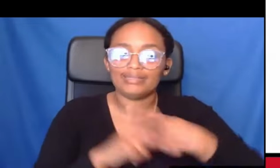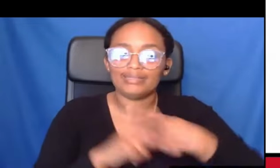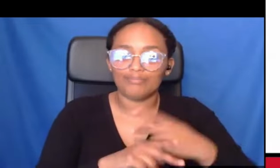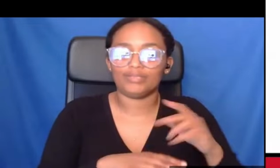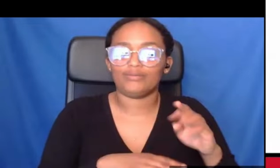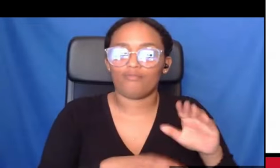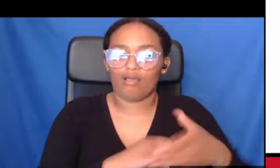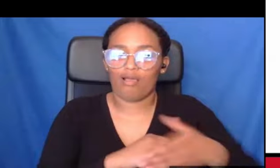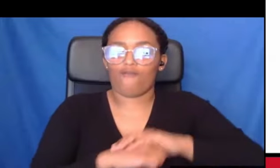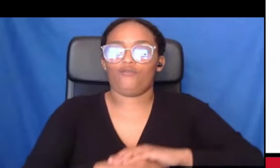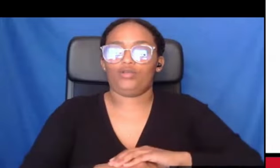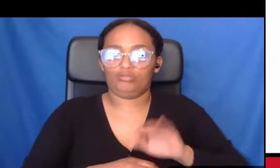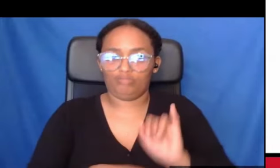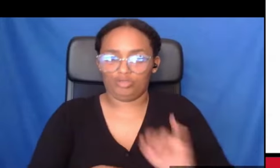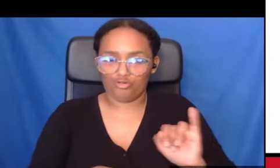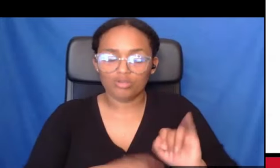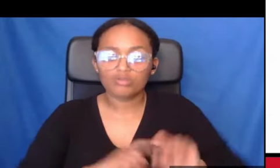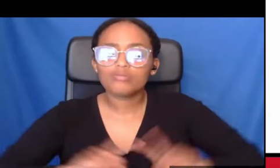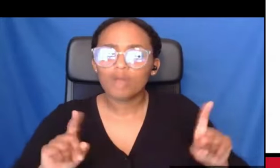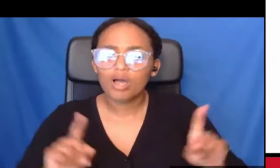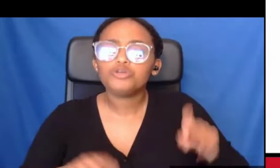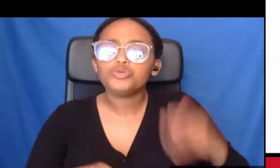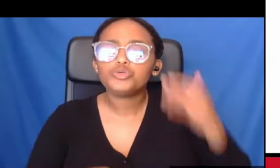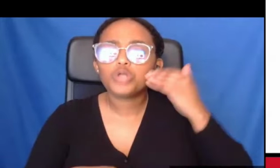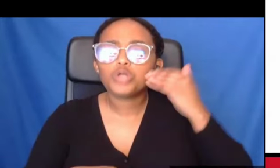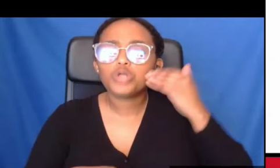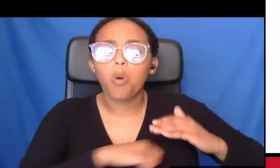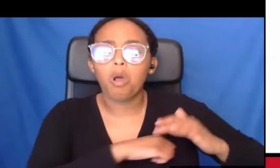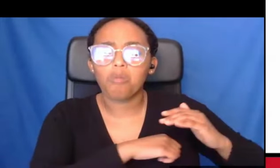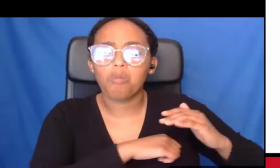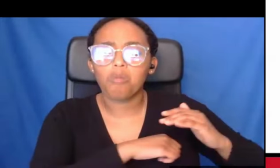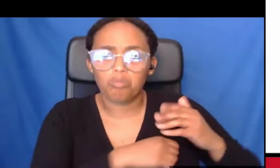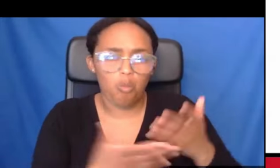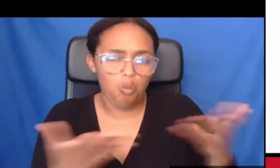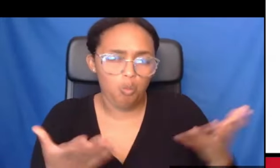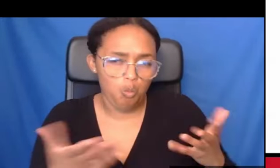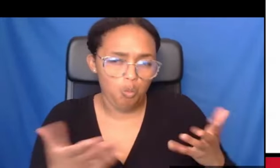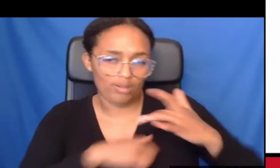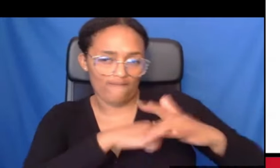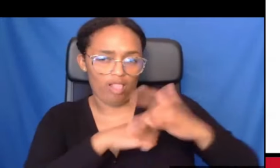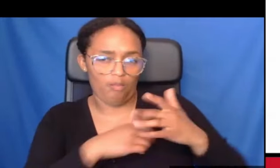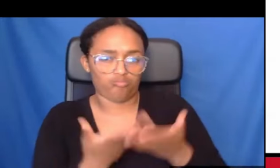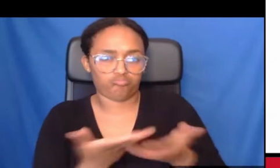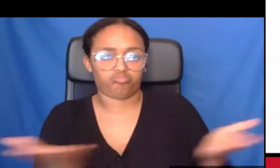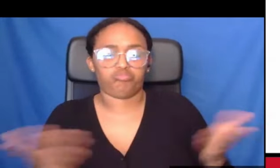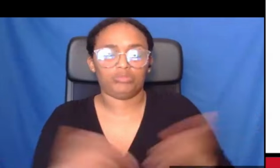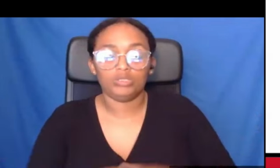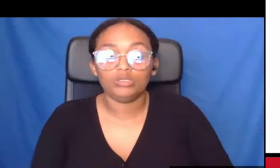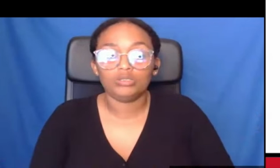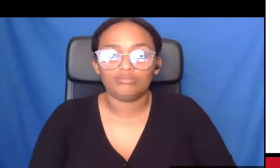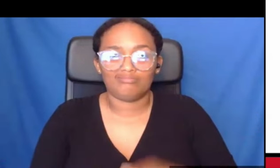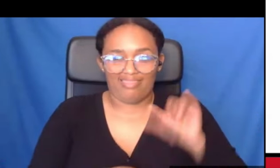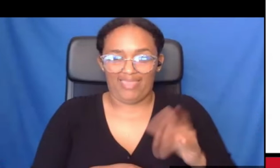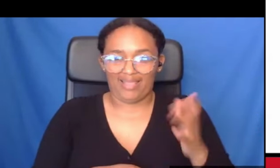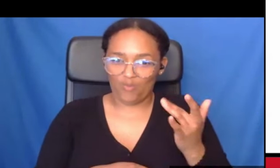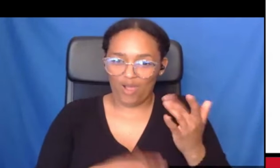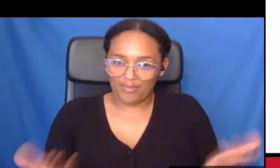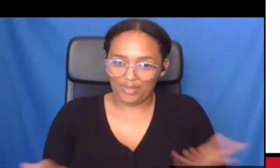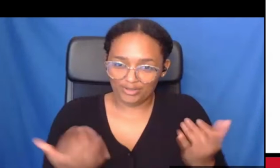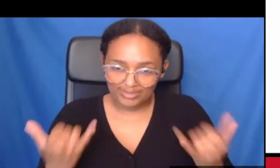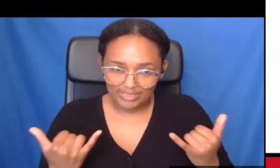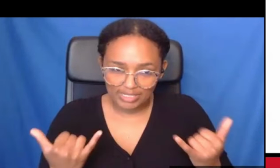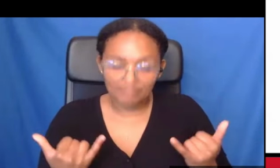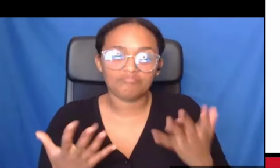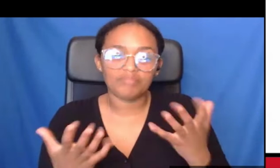types of insurance coverages that are available. And that's what I'm here to help you with today. You're going to walk away with a basic